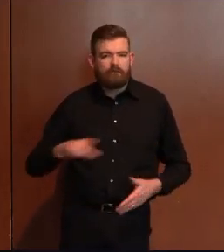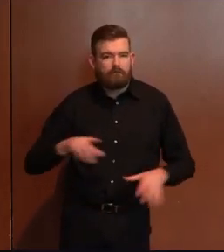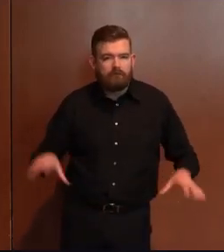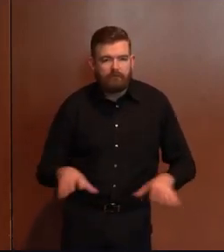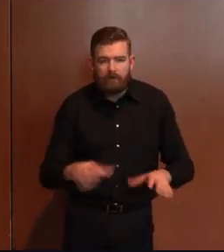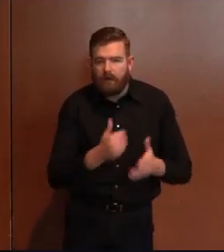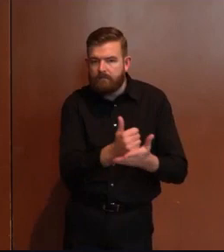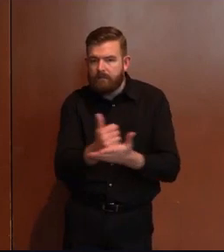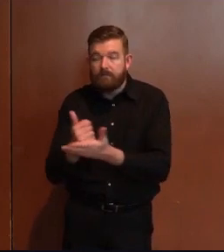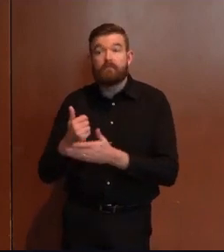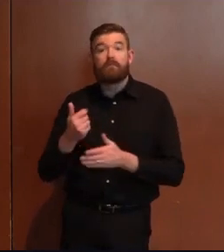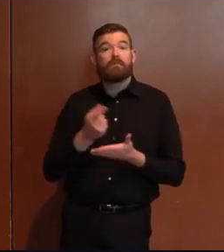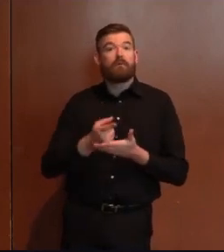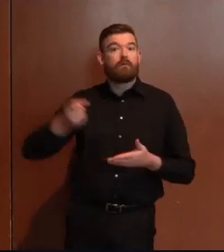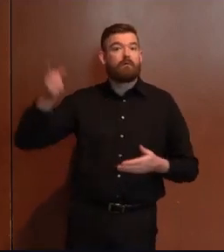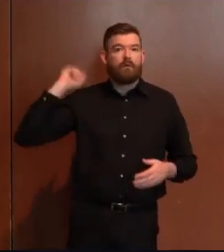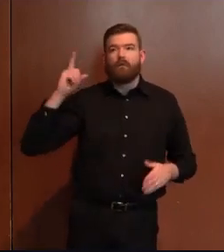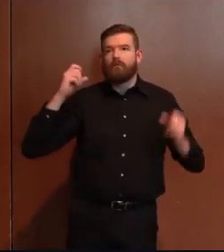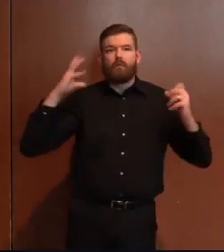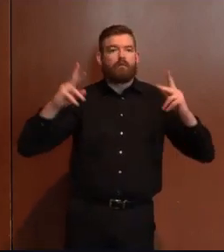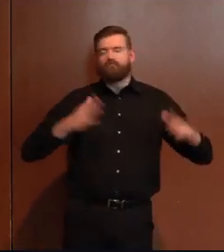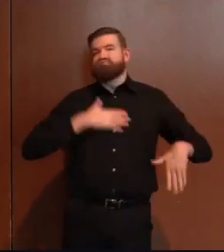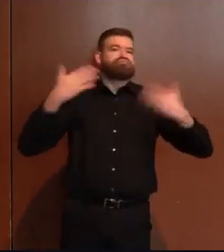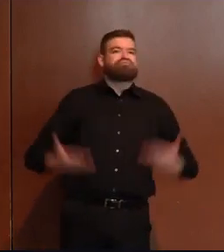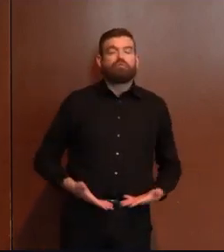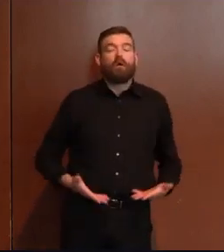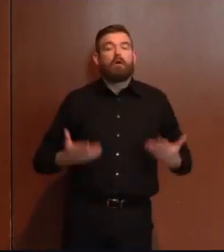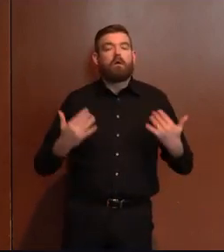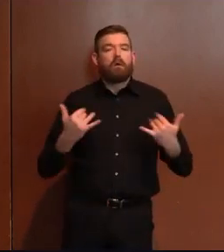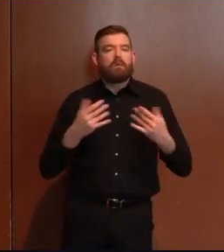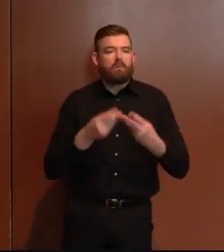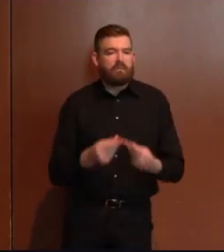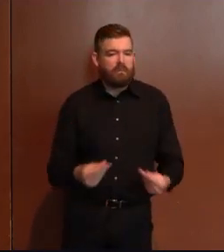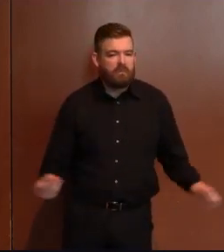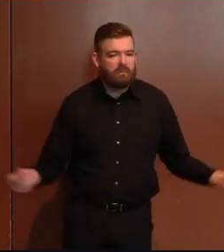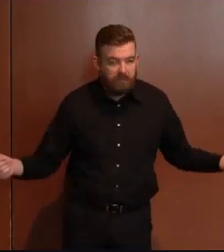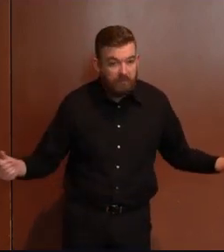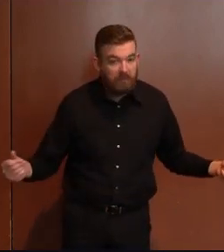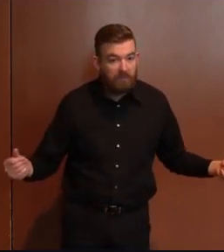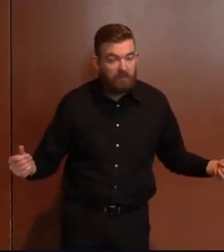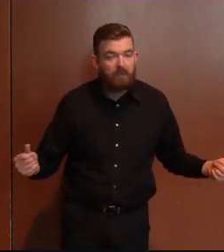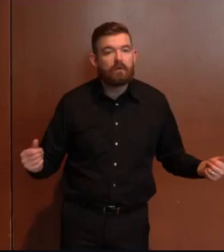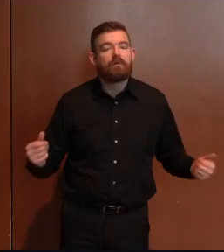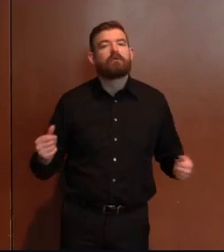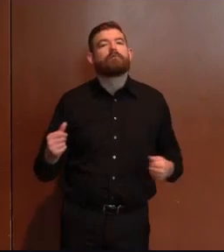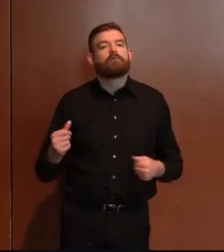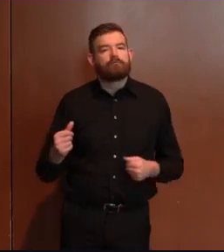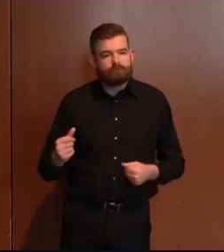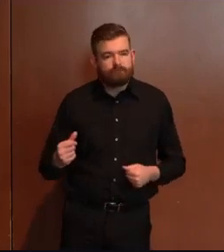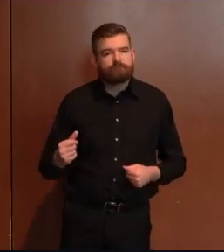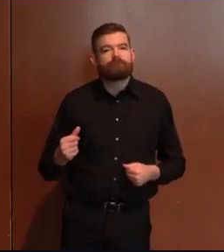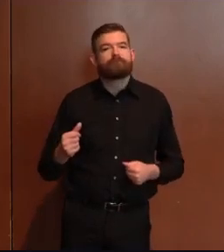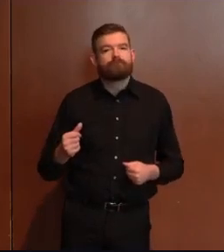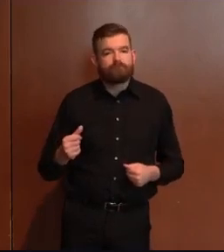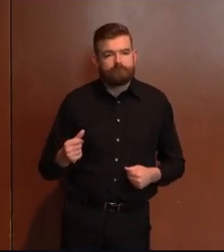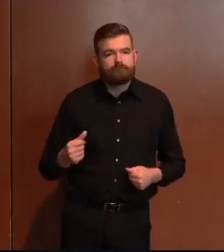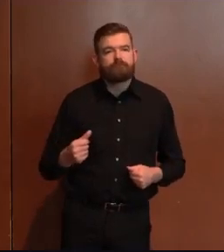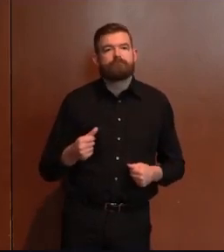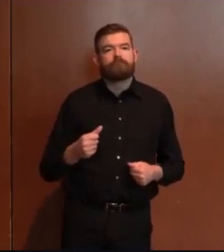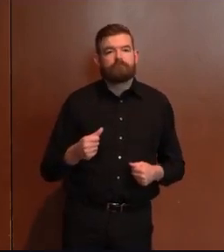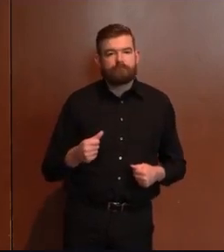benefit payments. I know that's small solace now because you want to know that for sure that your claim is cured essentially, but that's all I can say right now is